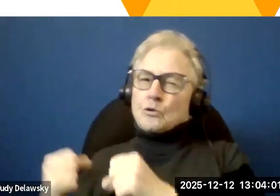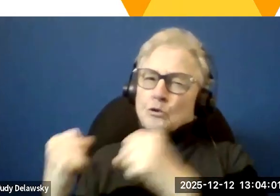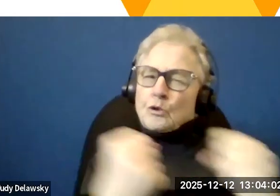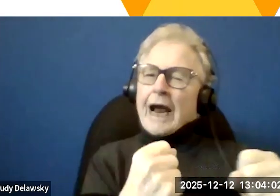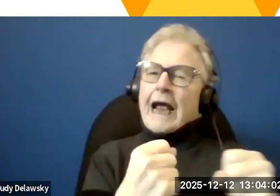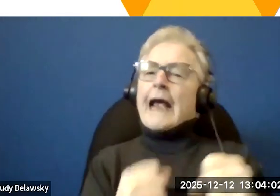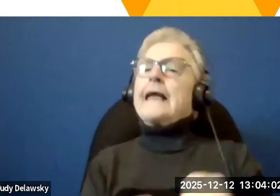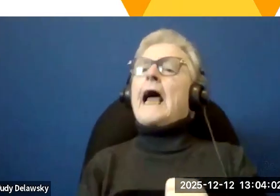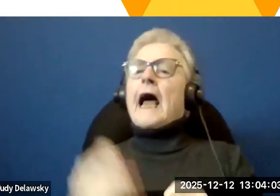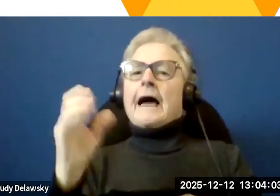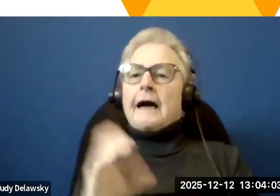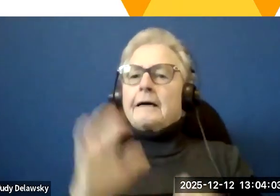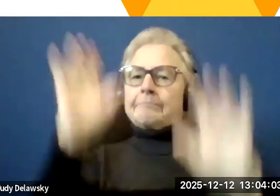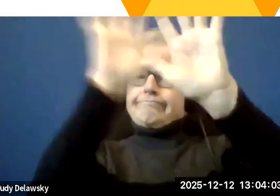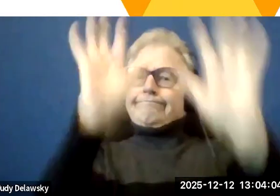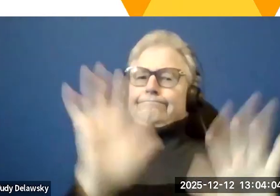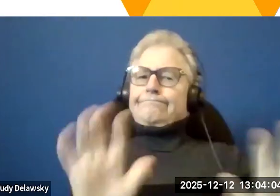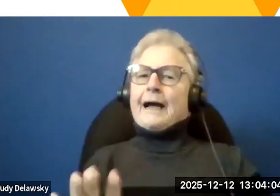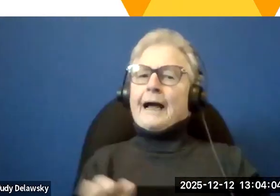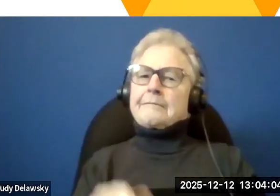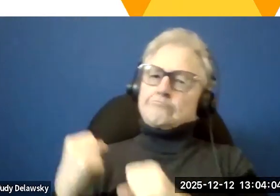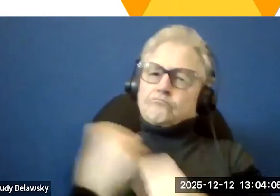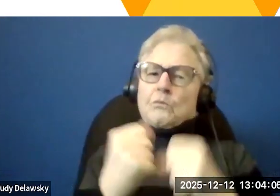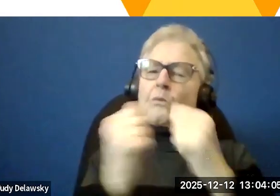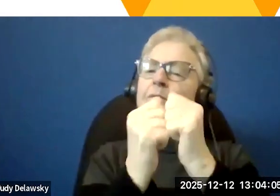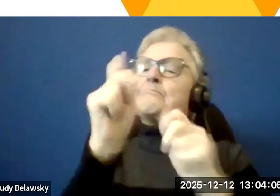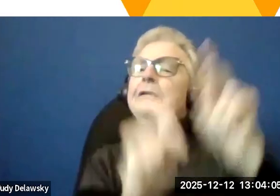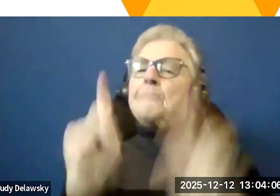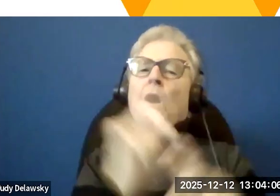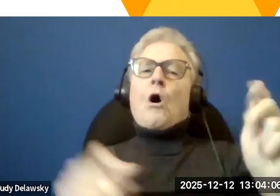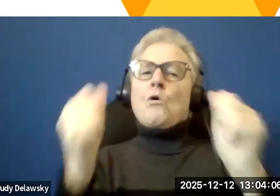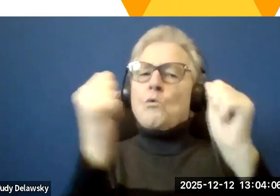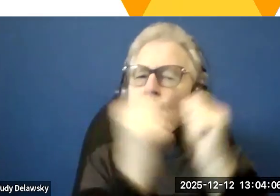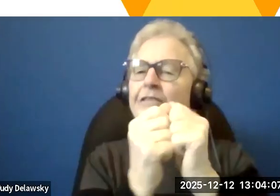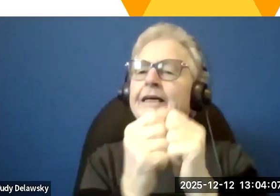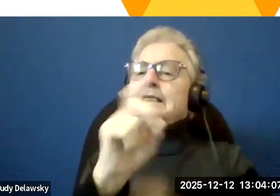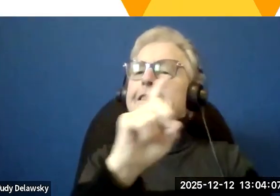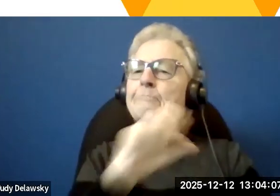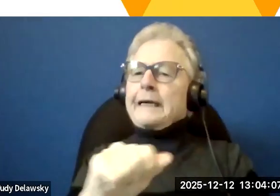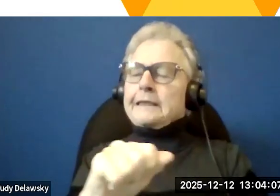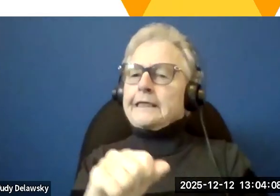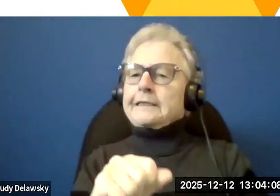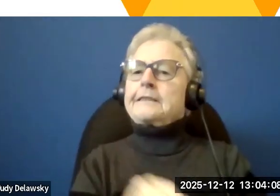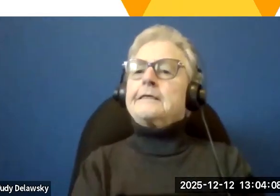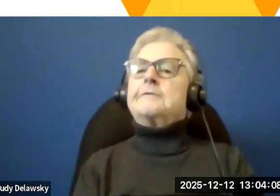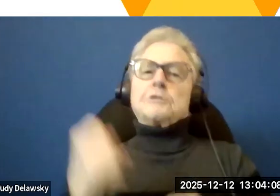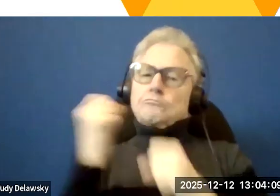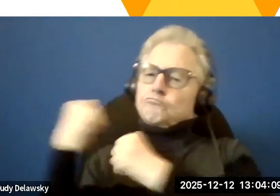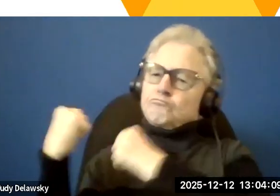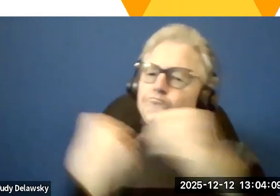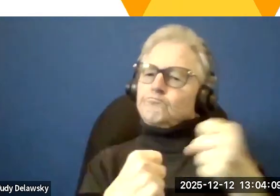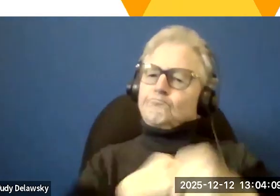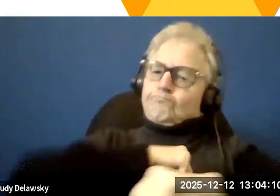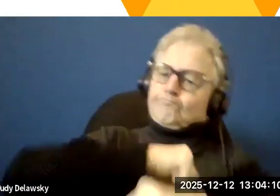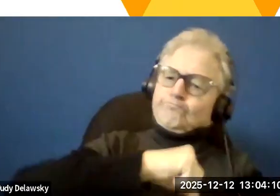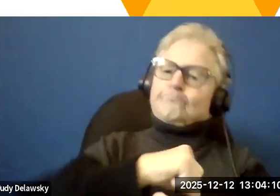My name is Jasmine. I am from the Social Research and Demonstration Corporation. I will describe our organizations in a